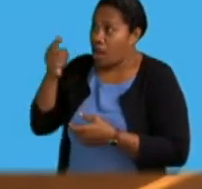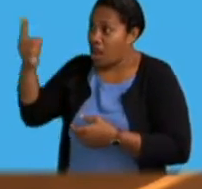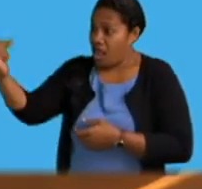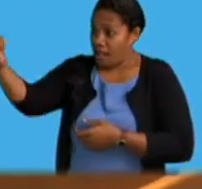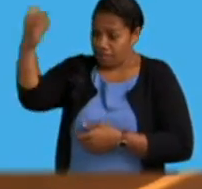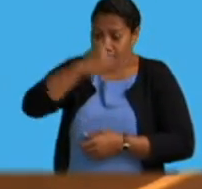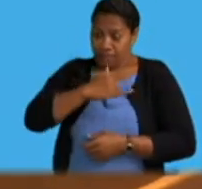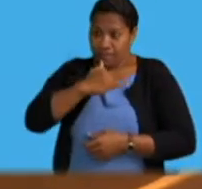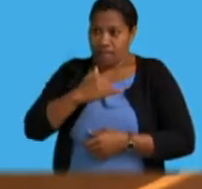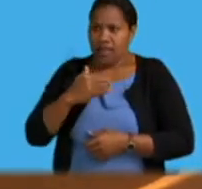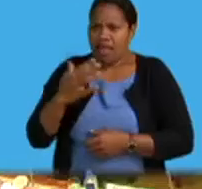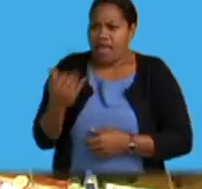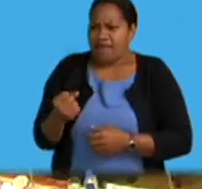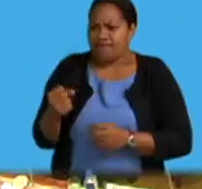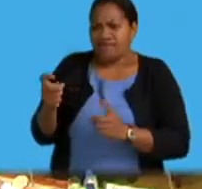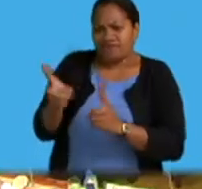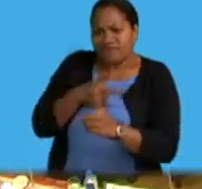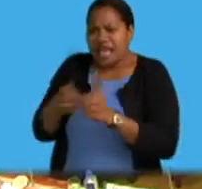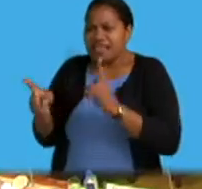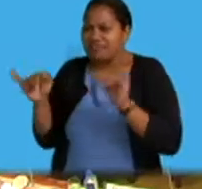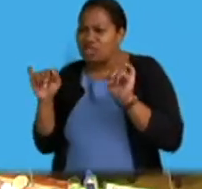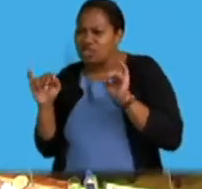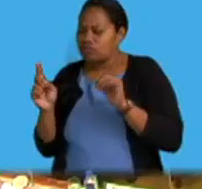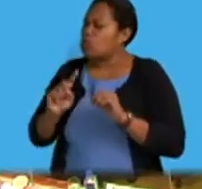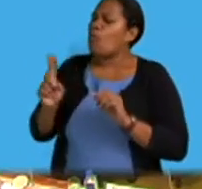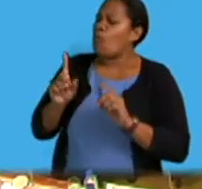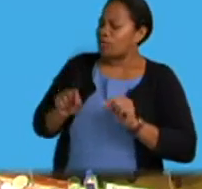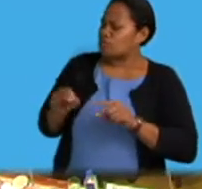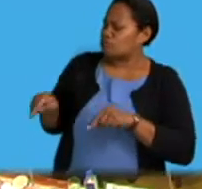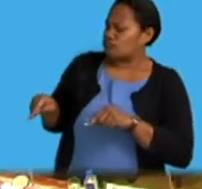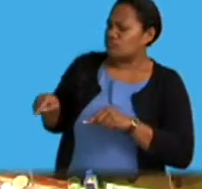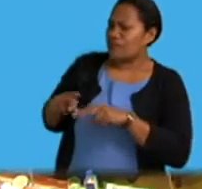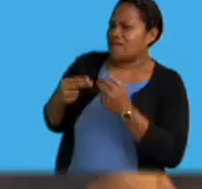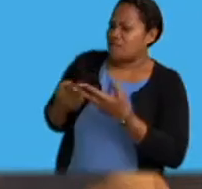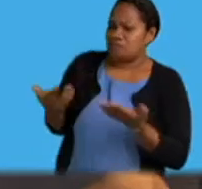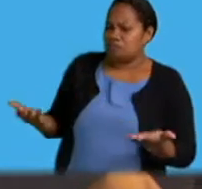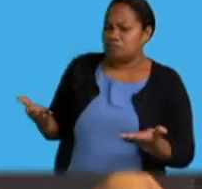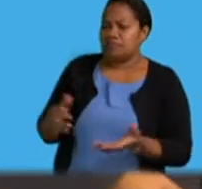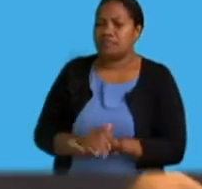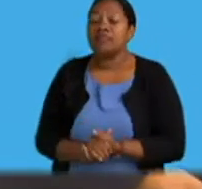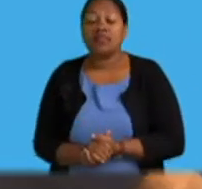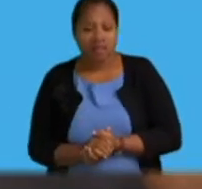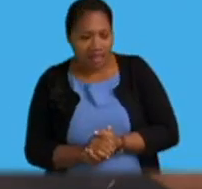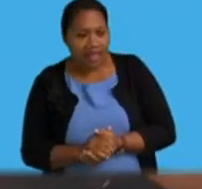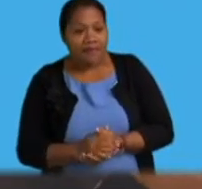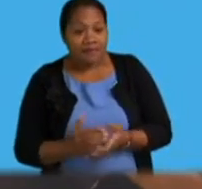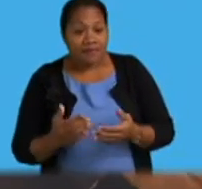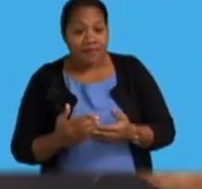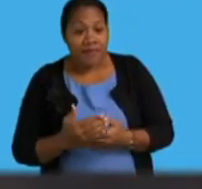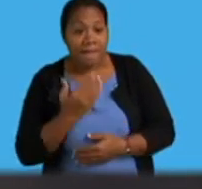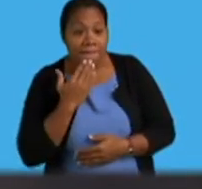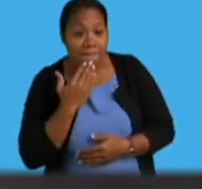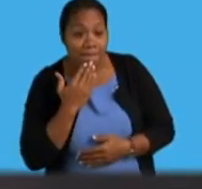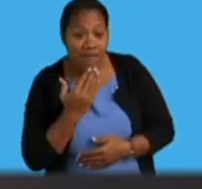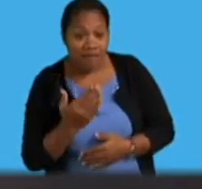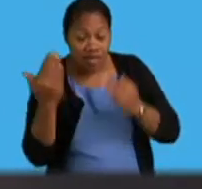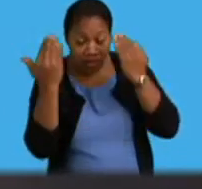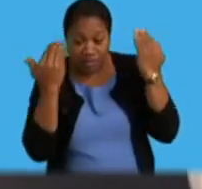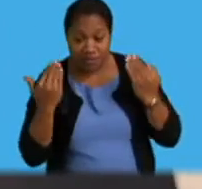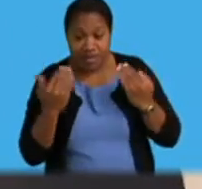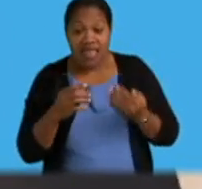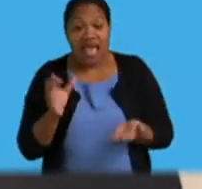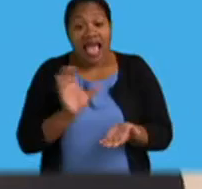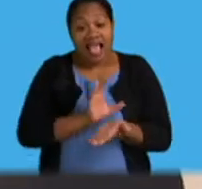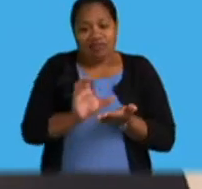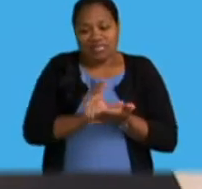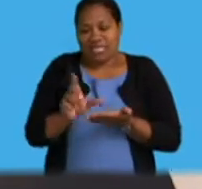violence? Thank you, Madam Speaker. Thank you, Honourable Minister. Thank you, Madam Speaker. I'm informed that counselling is done to both